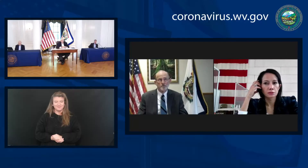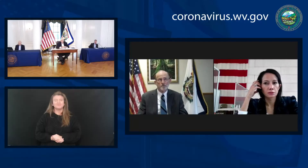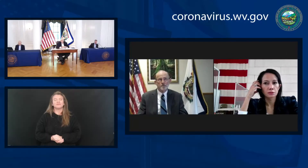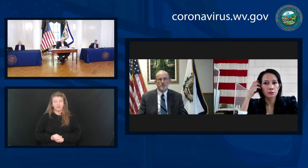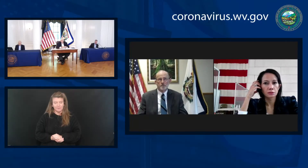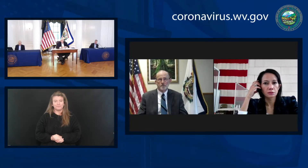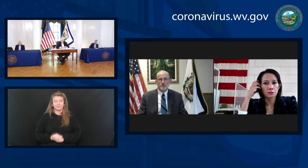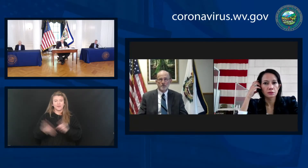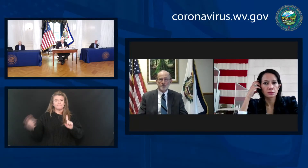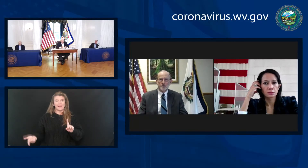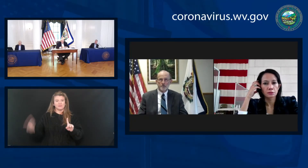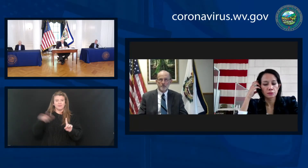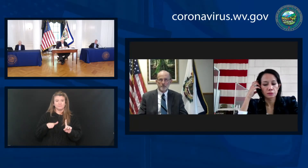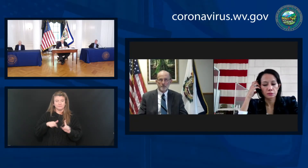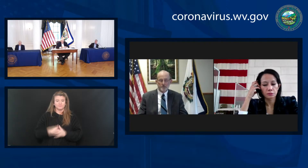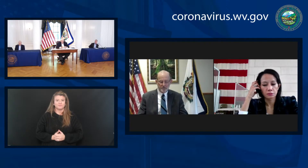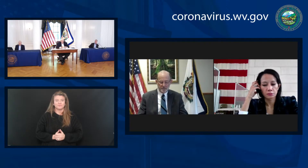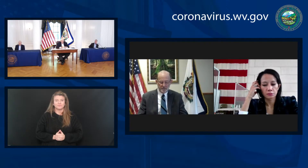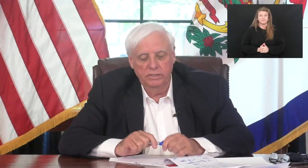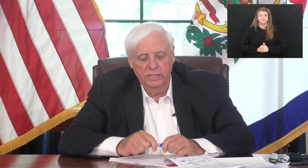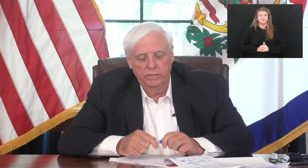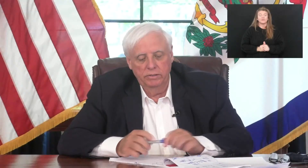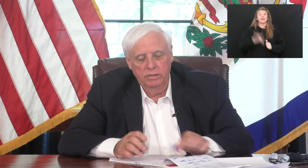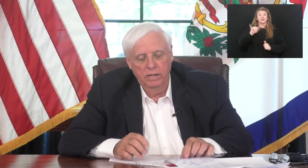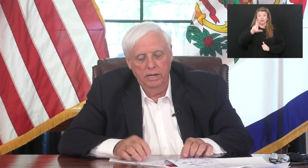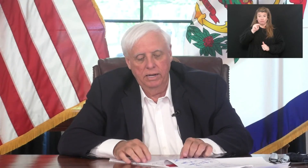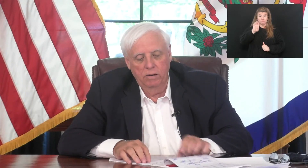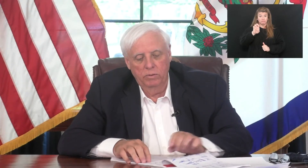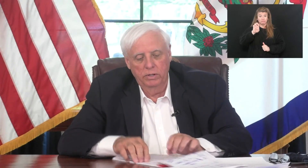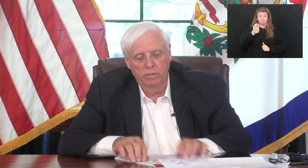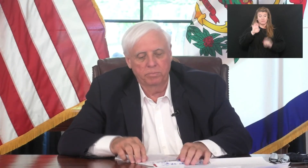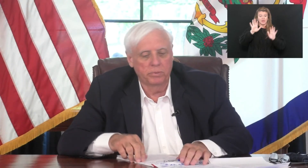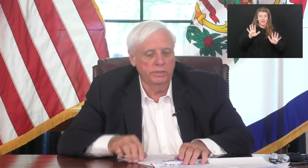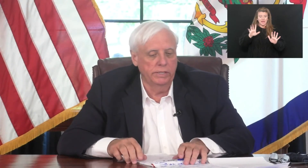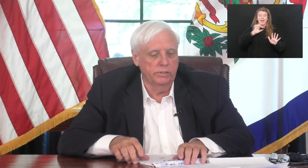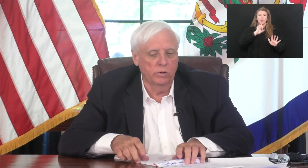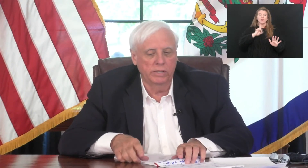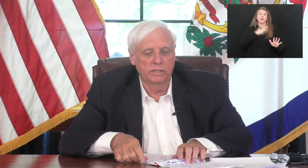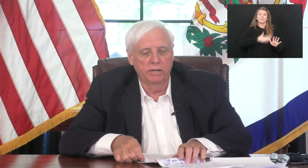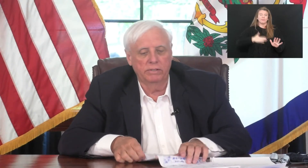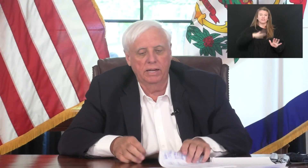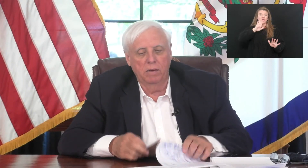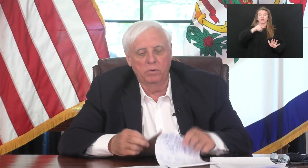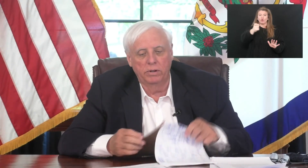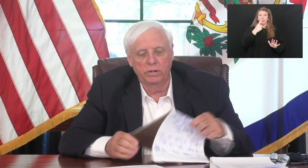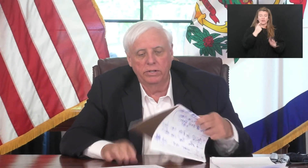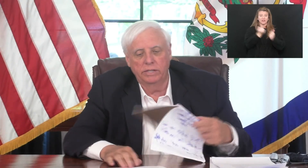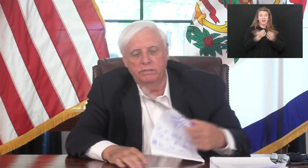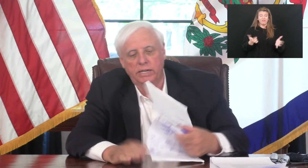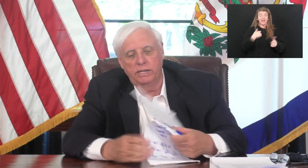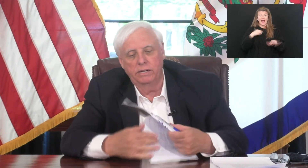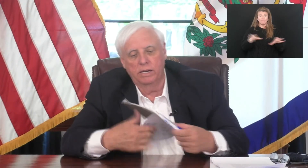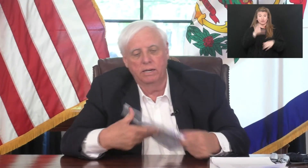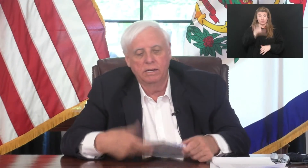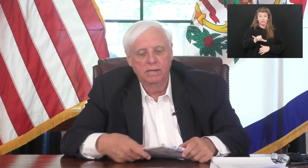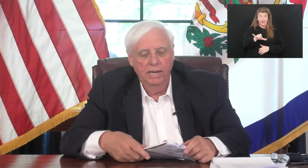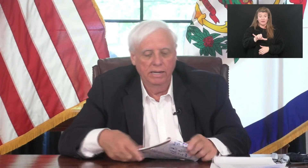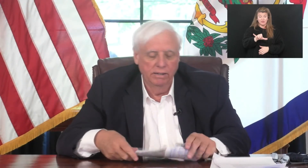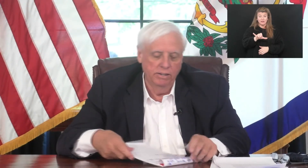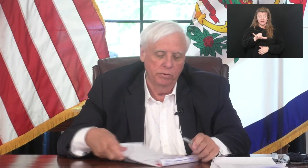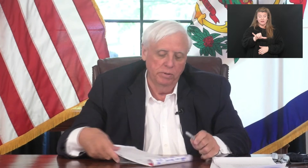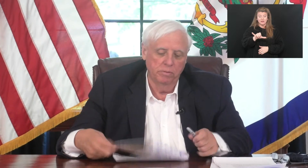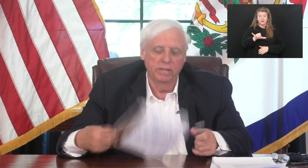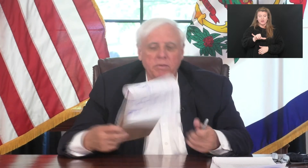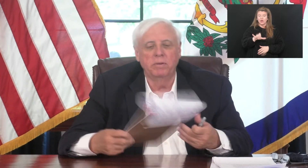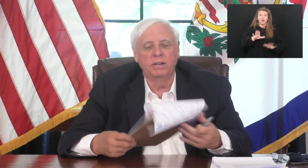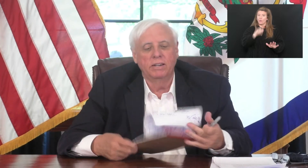Okay, back to me. Okay, June, and I really appreciate your question and everything. I'm going to do this, and